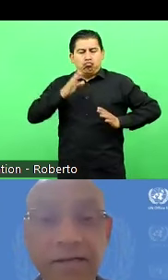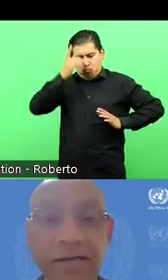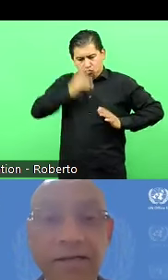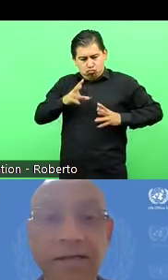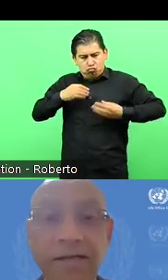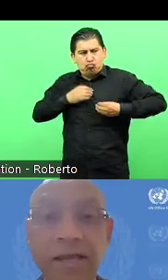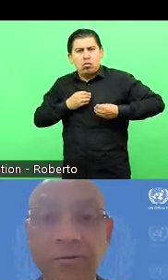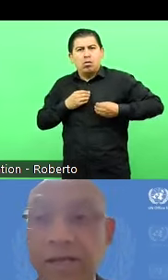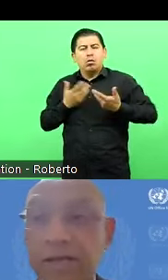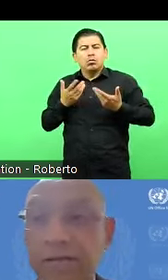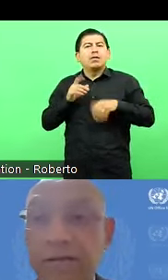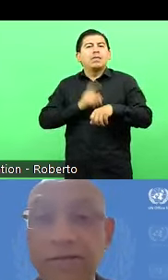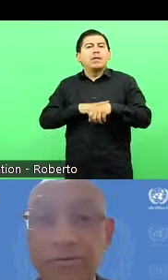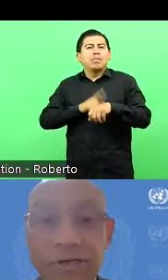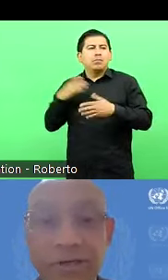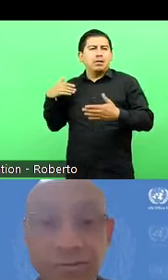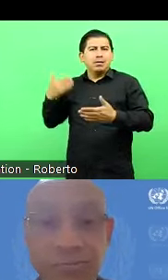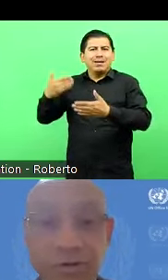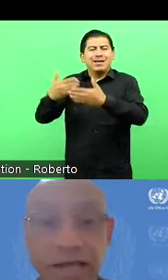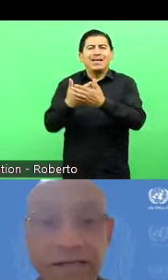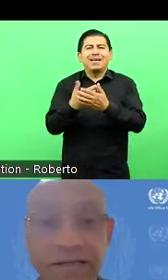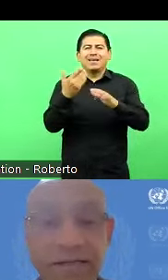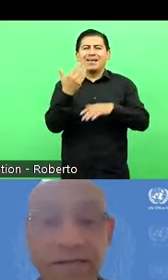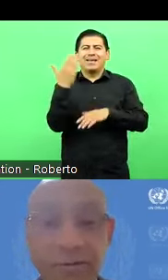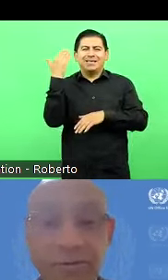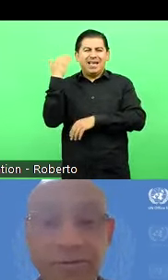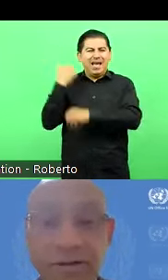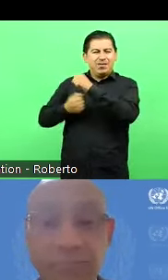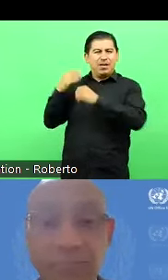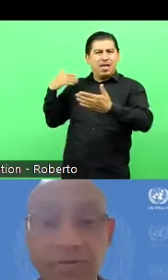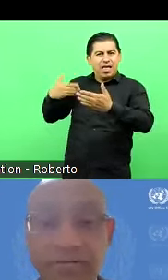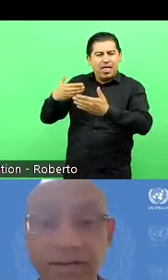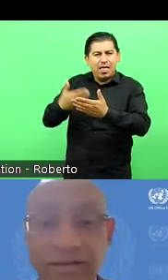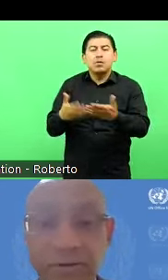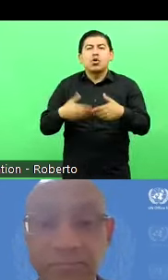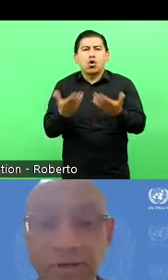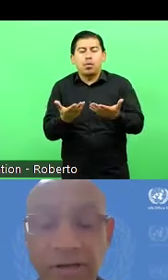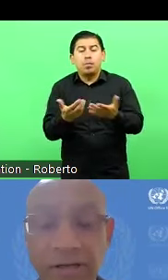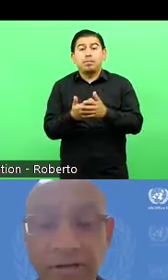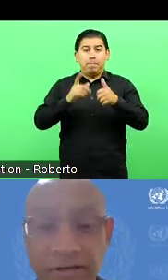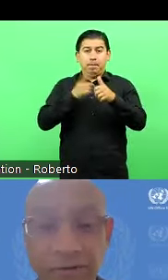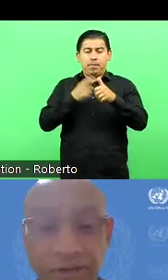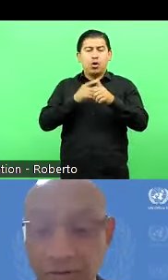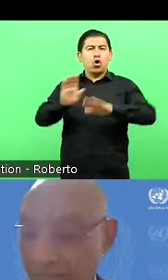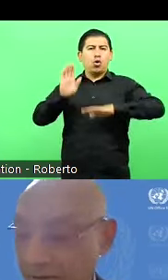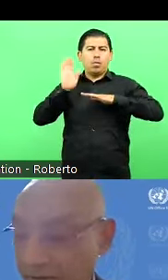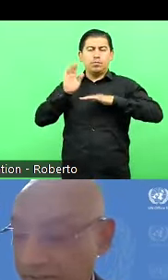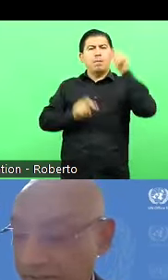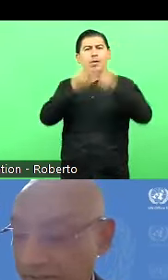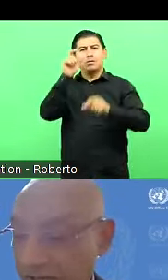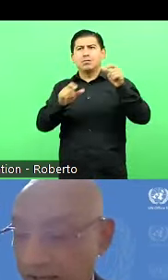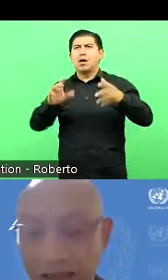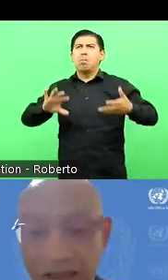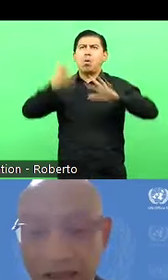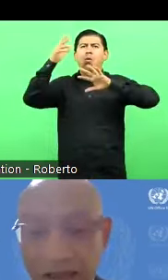here, including to reduce mortality, reduce the number of affected people, reduce economic